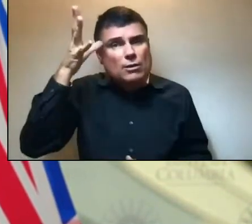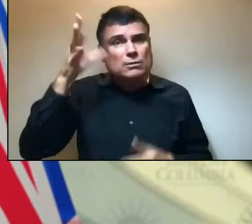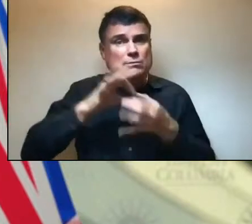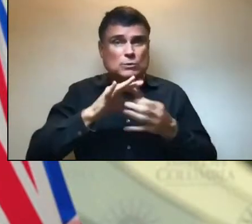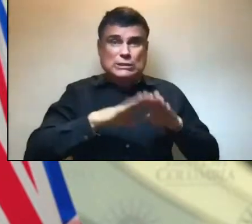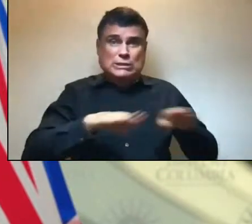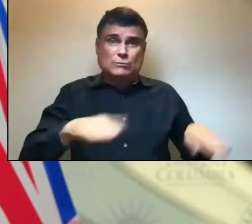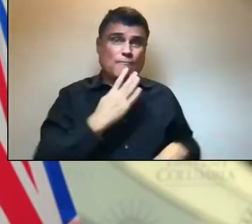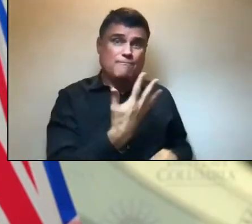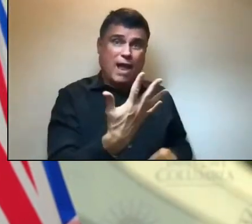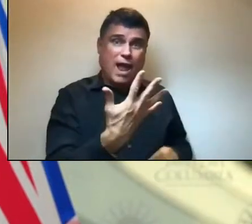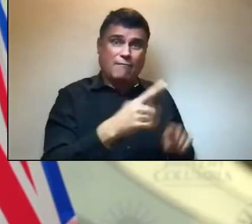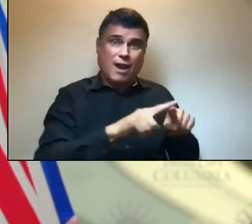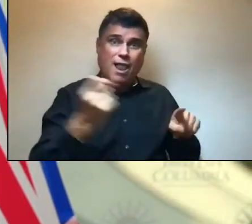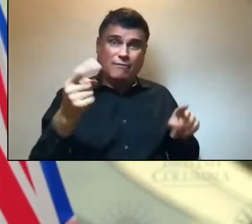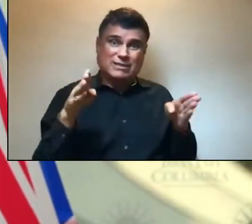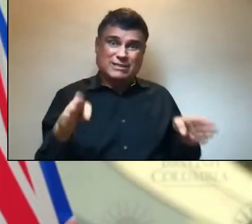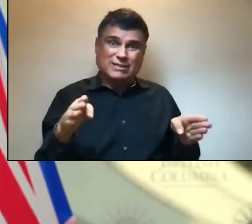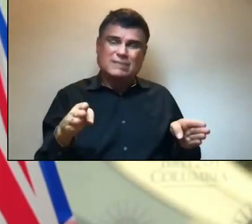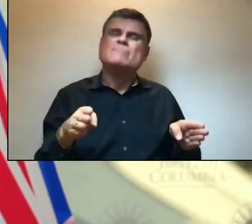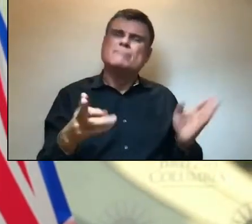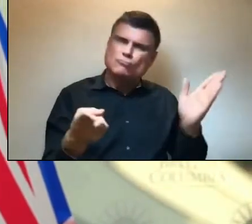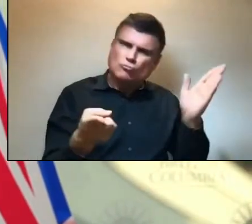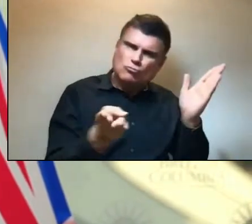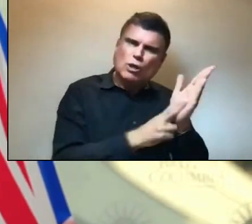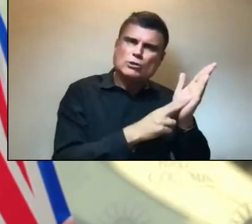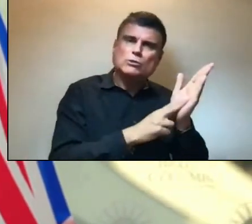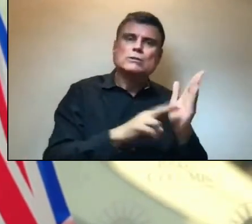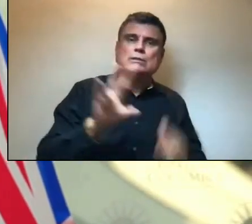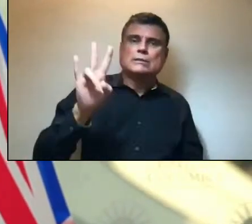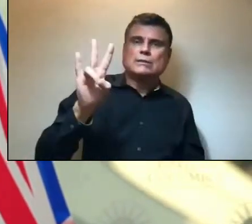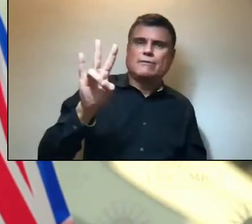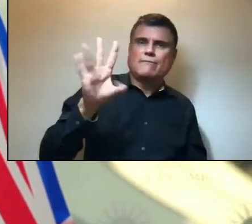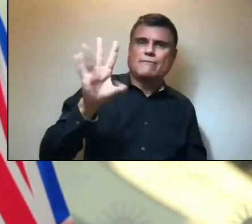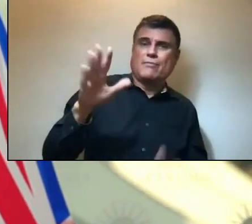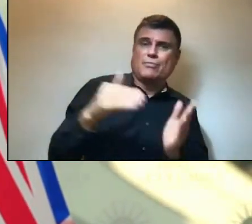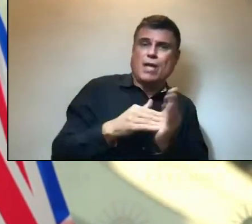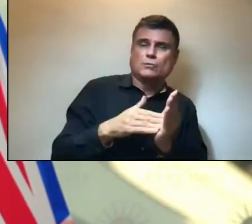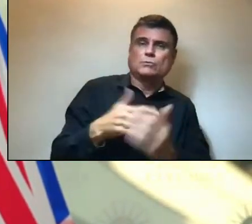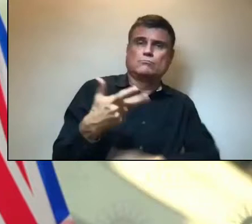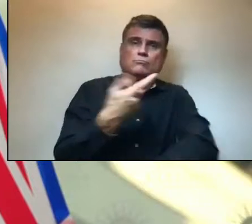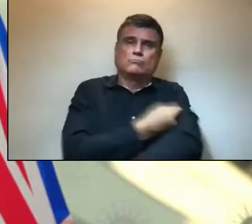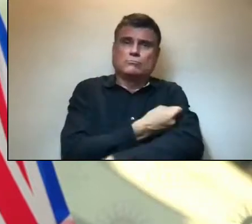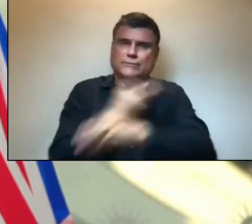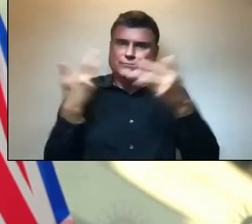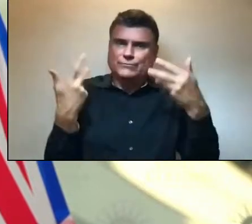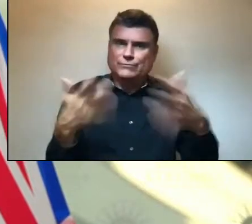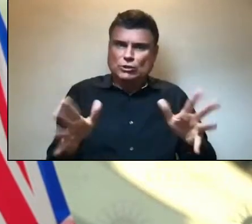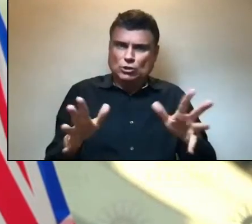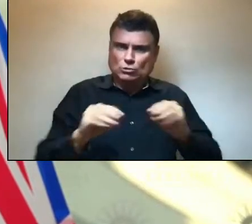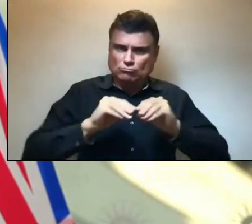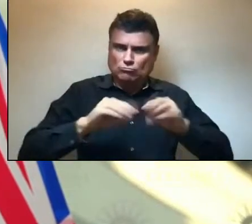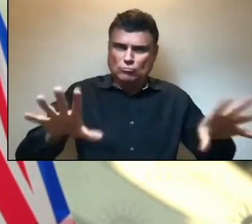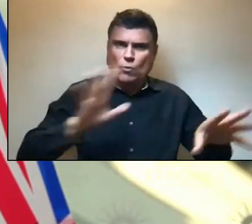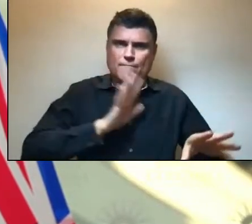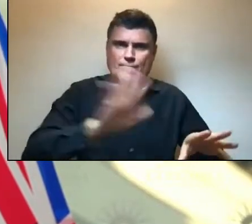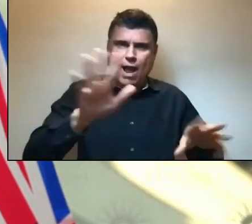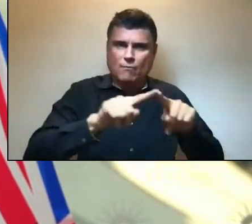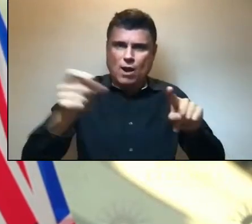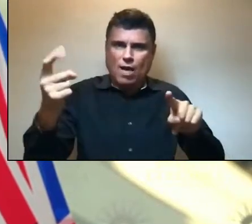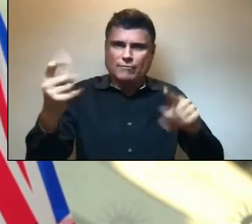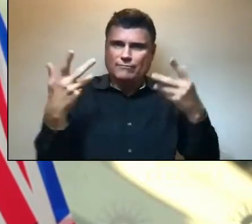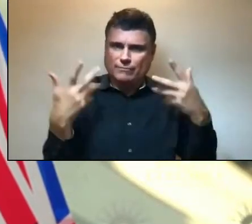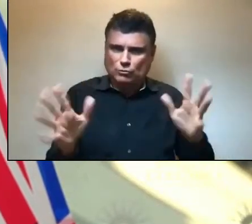register their children. Say about 75,000 doses delivered as of right now, and that's now